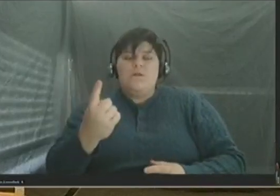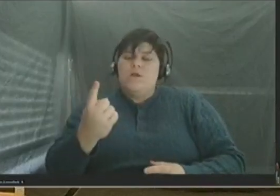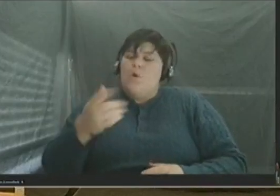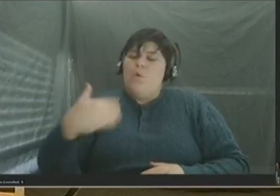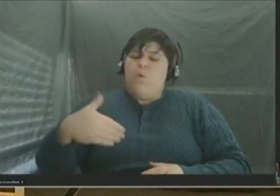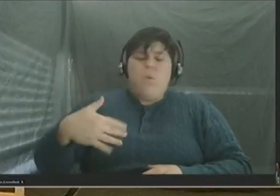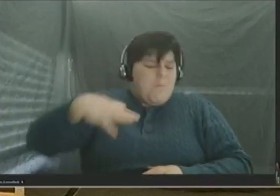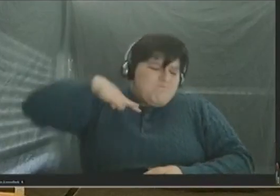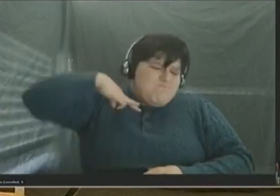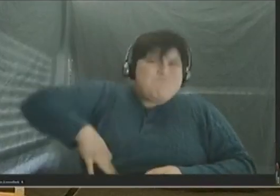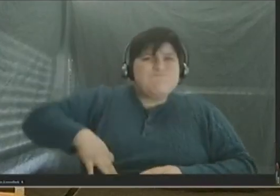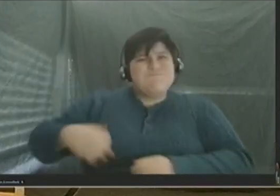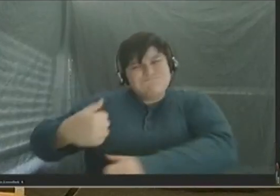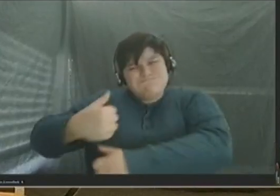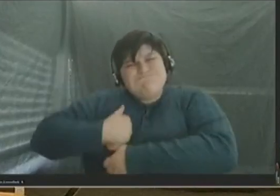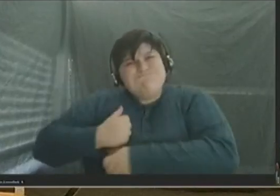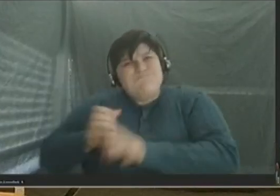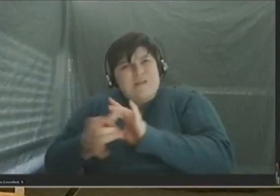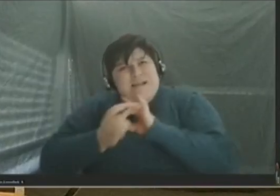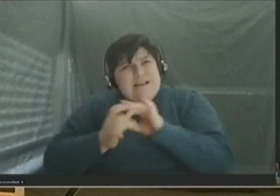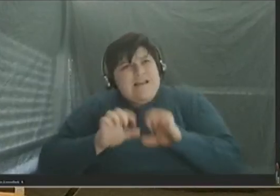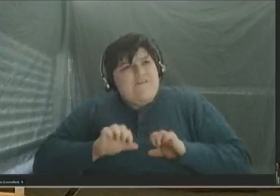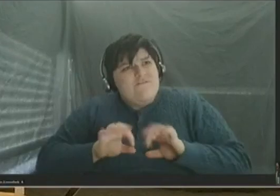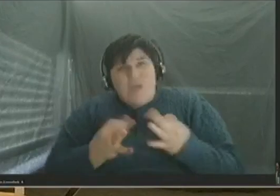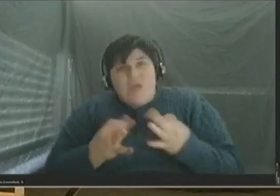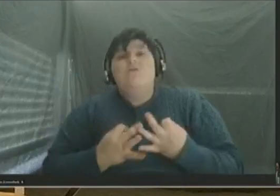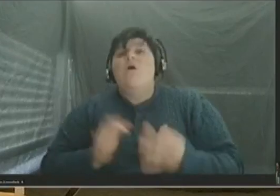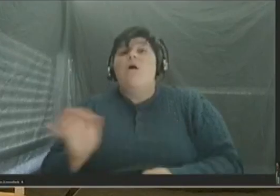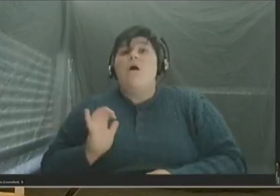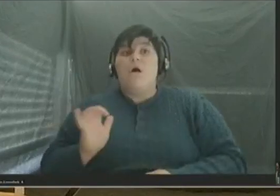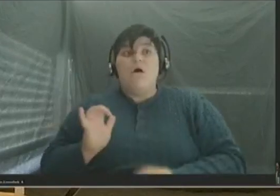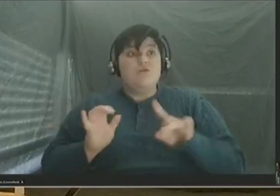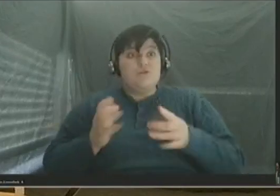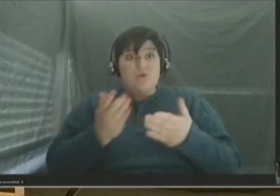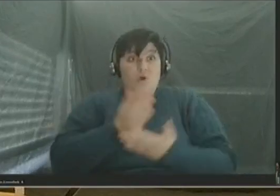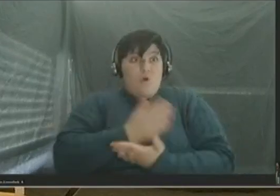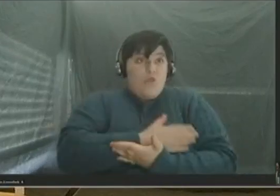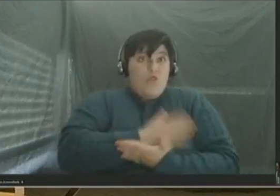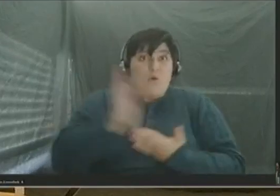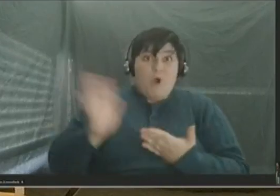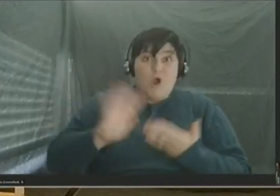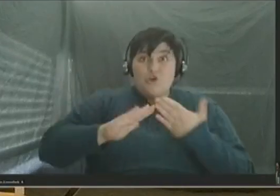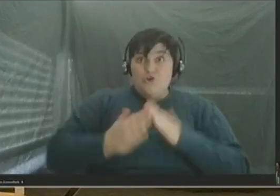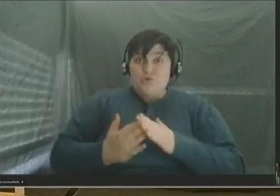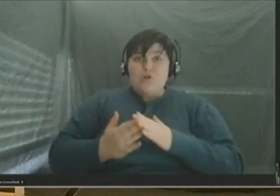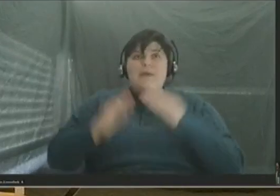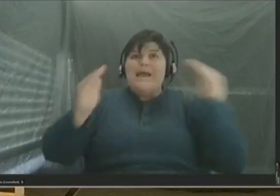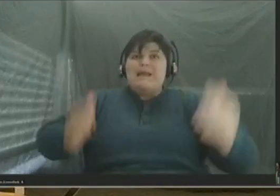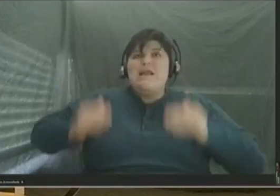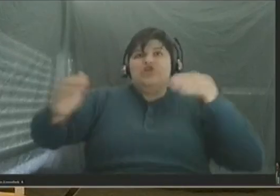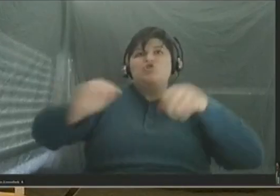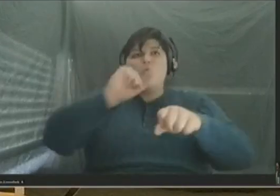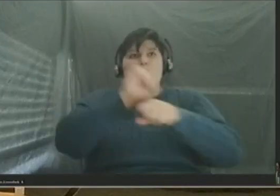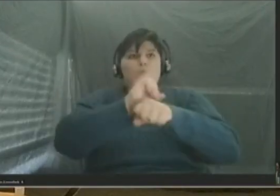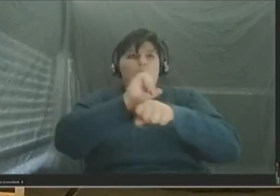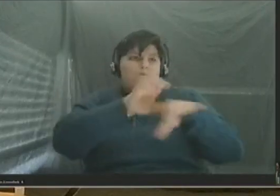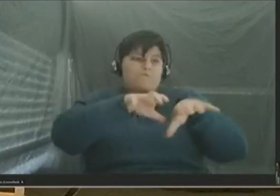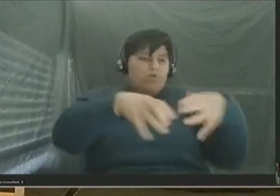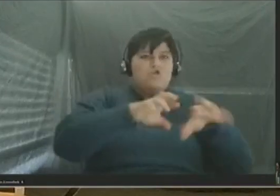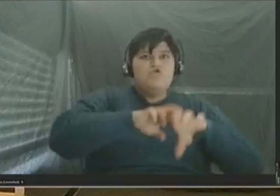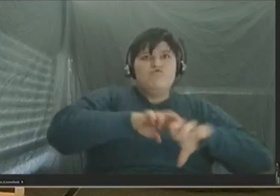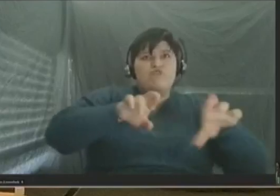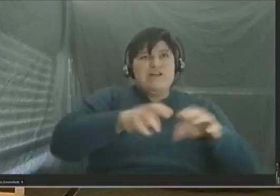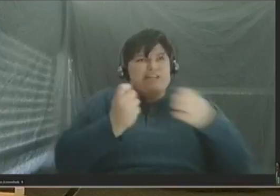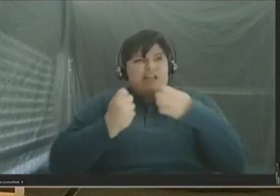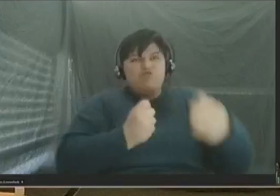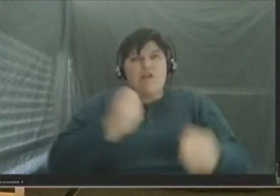our military-connected families, but also the broader community by enhancing workforce readiness and strengthening